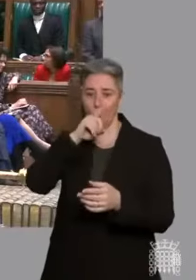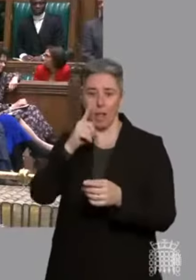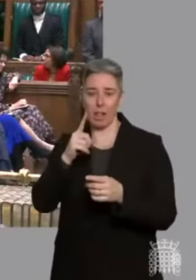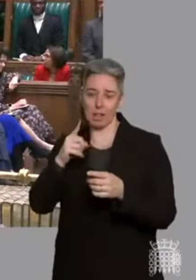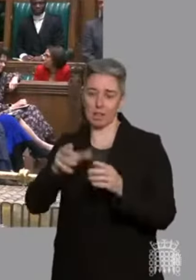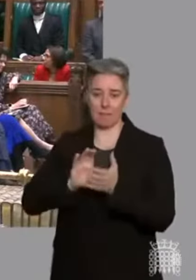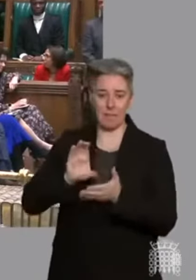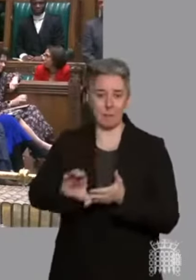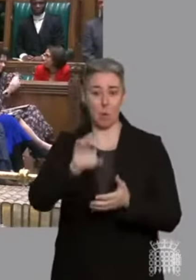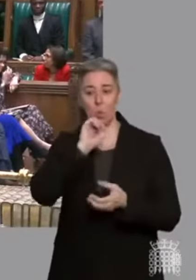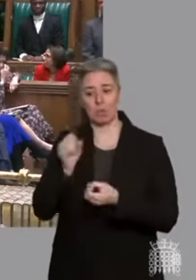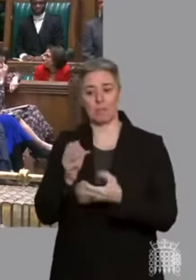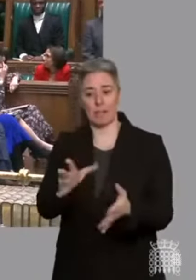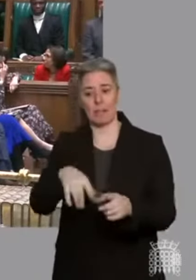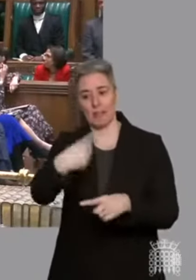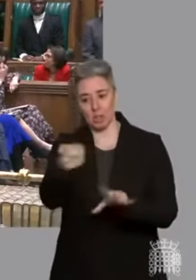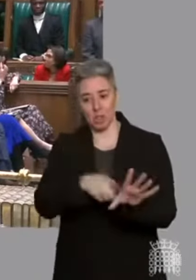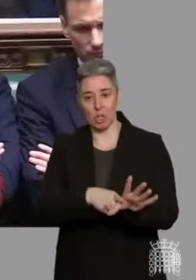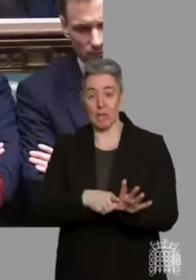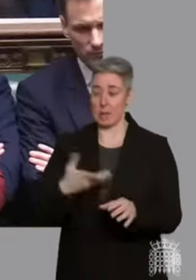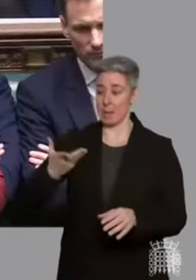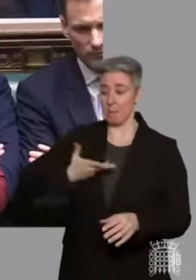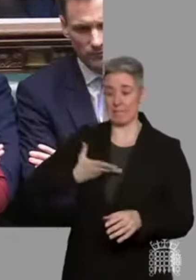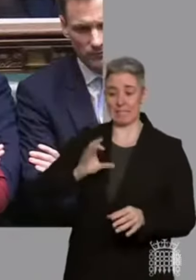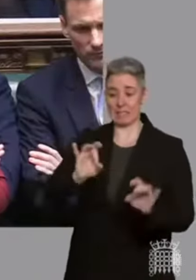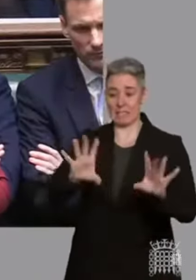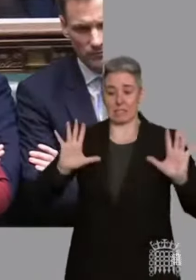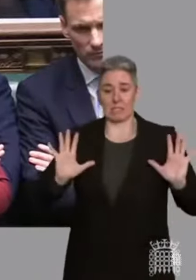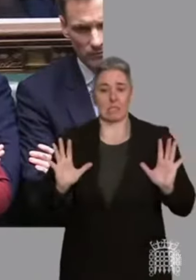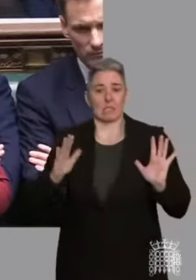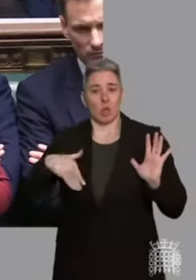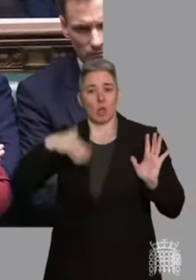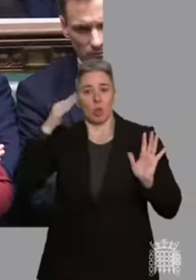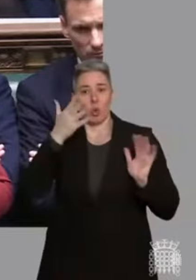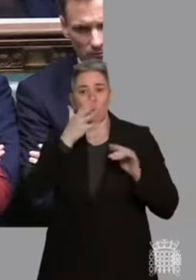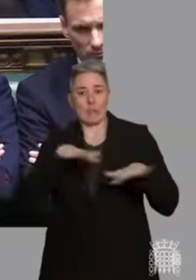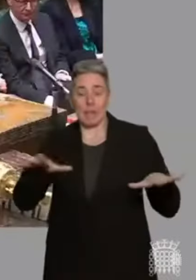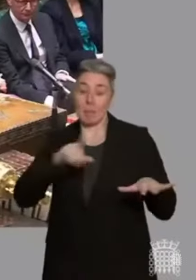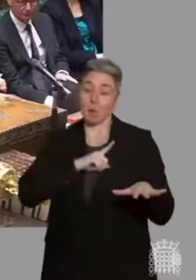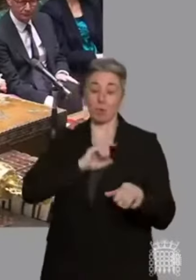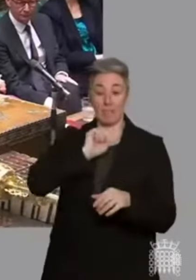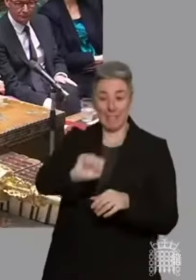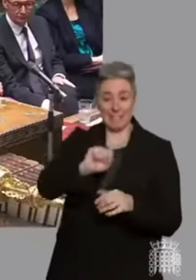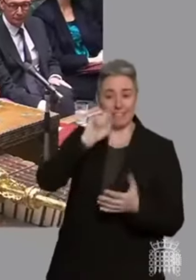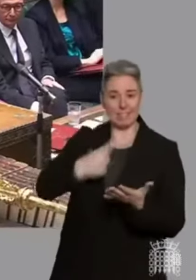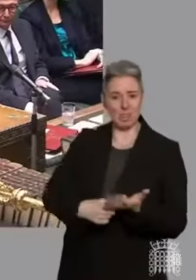the North Sea because of his decisions. What signal does he think he is sending to investors?